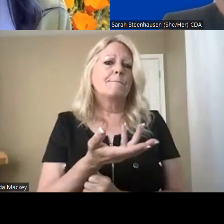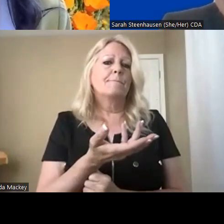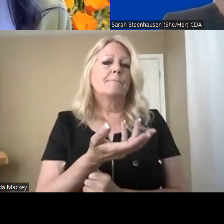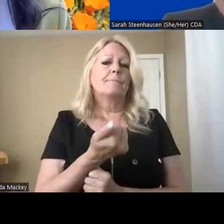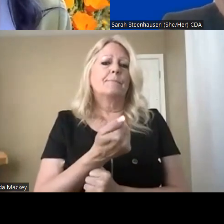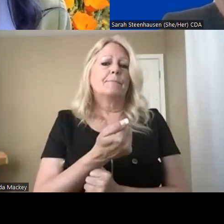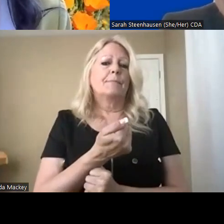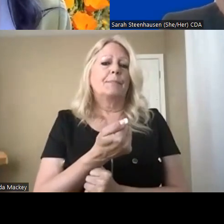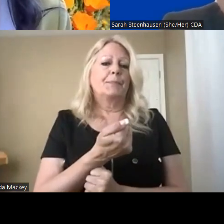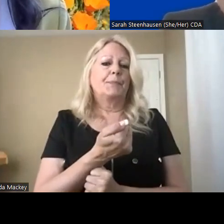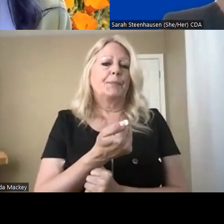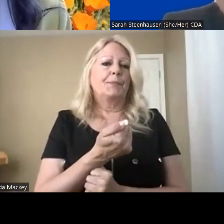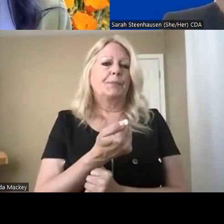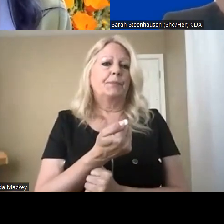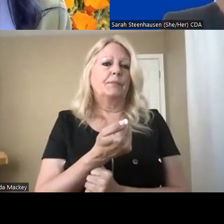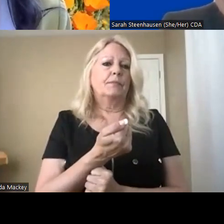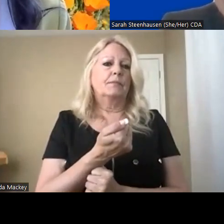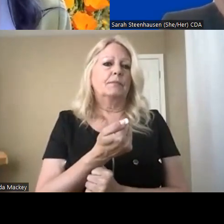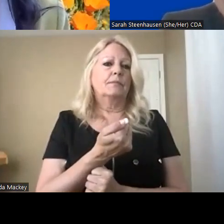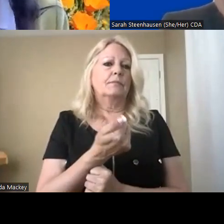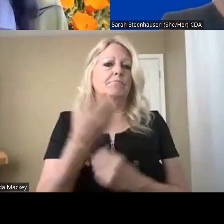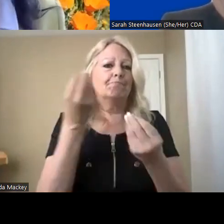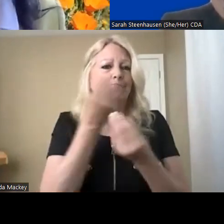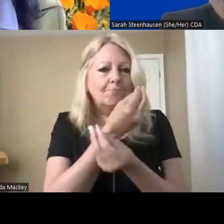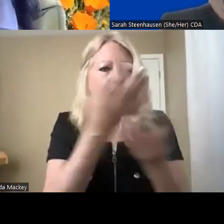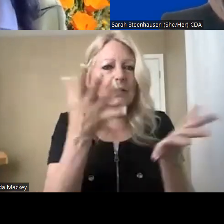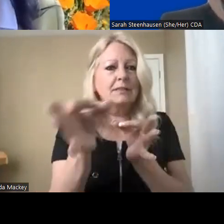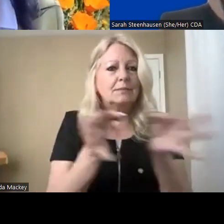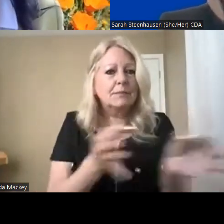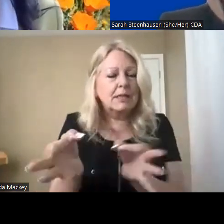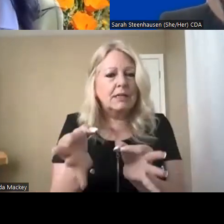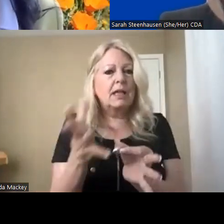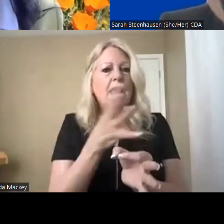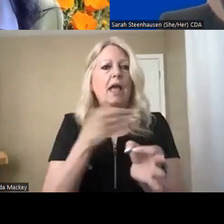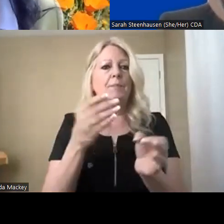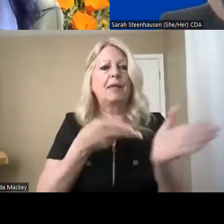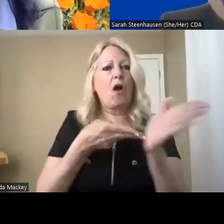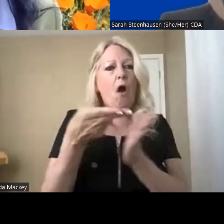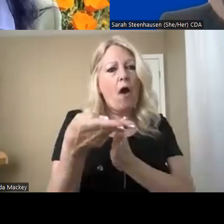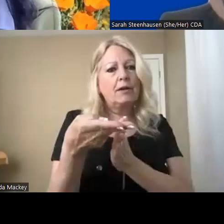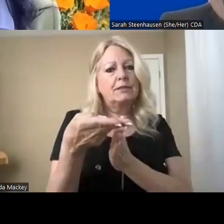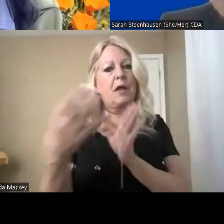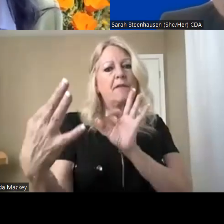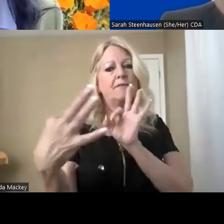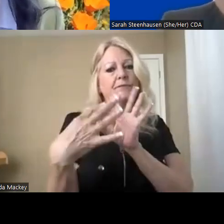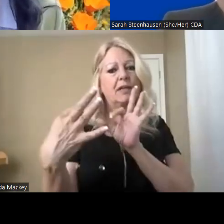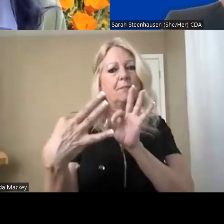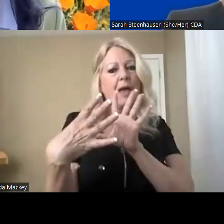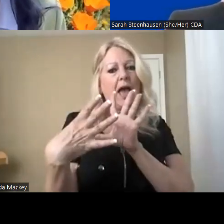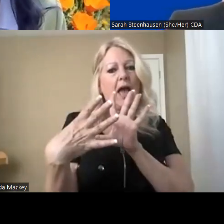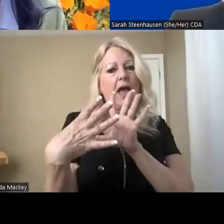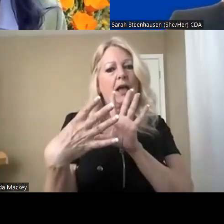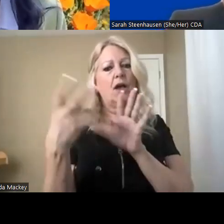really laying out and being honest about what the feedback mechanism will look like with this community,